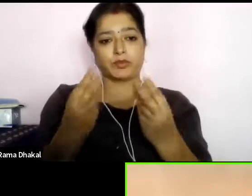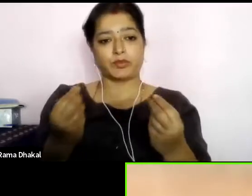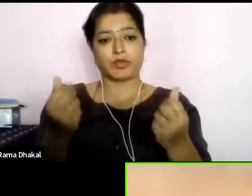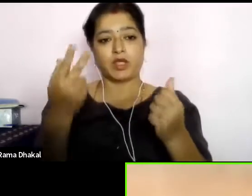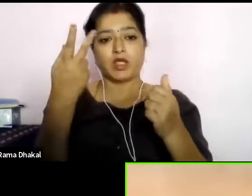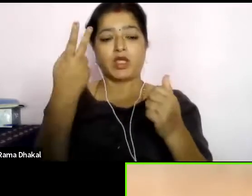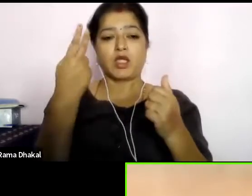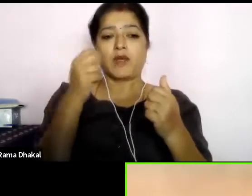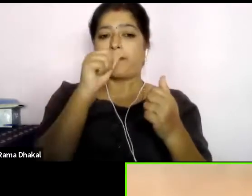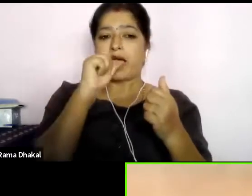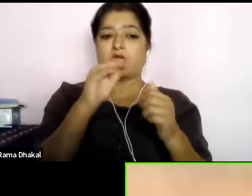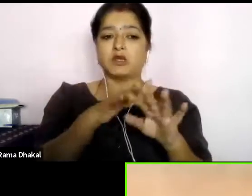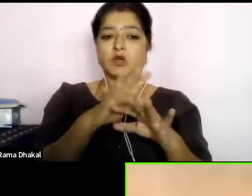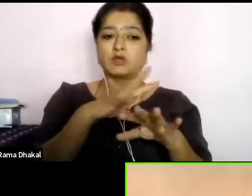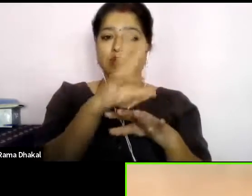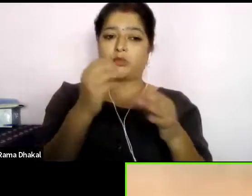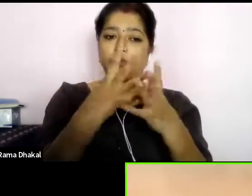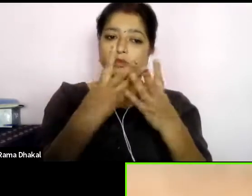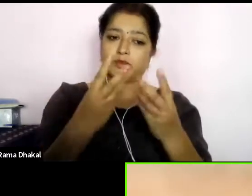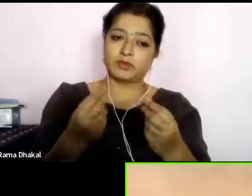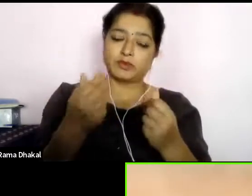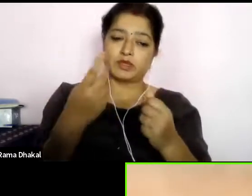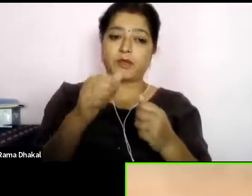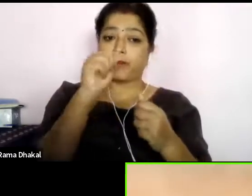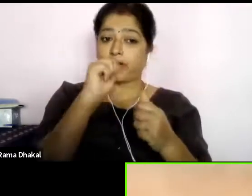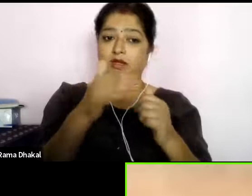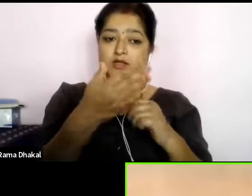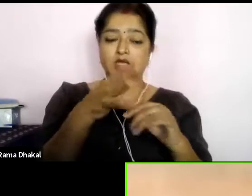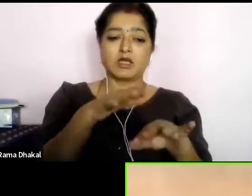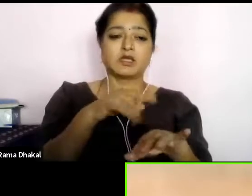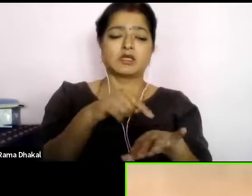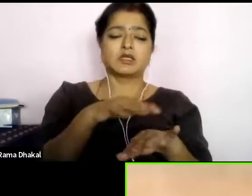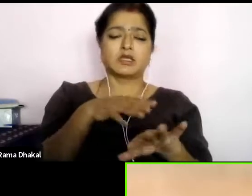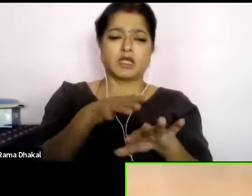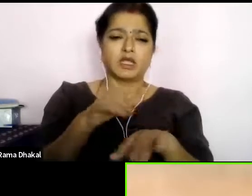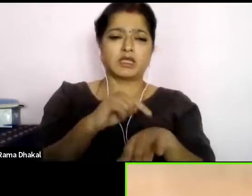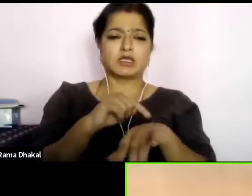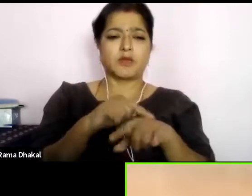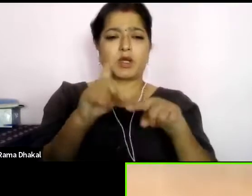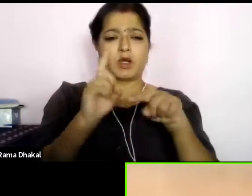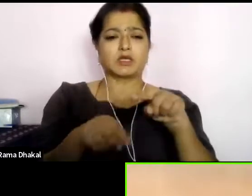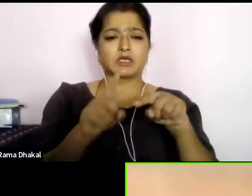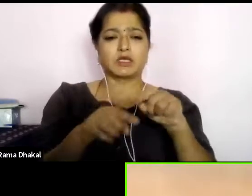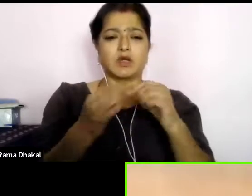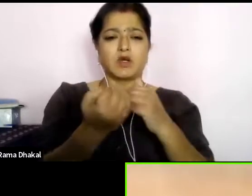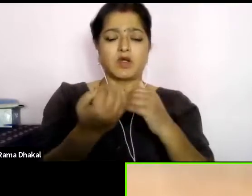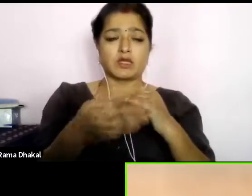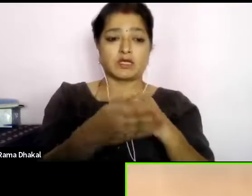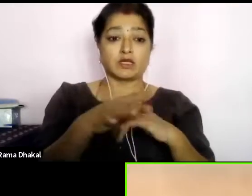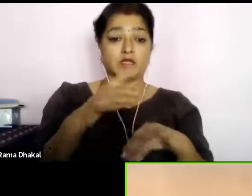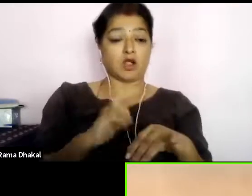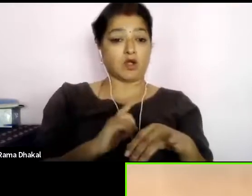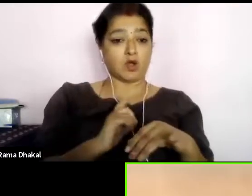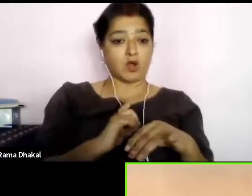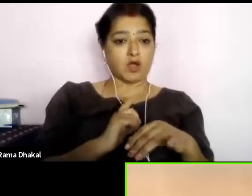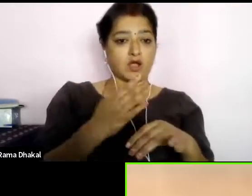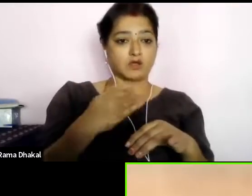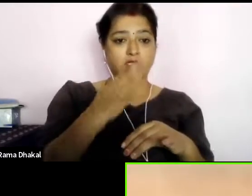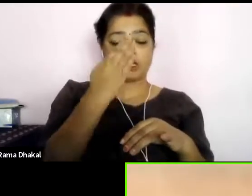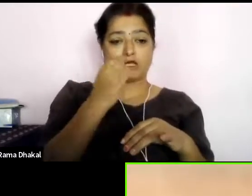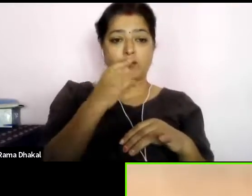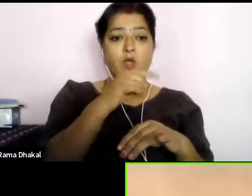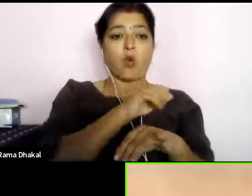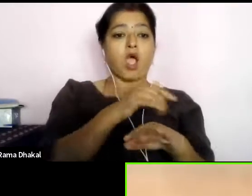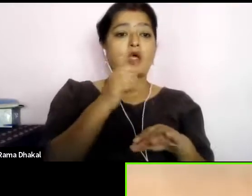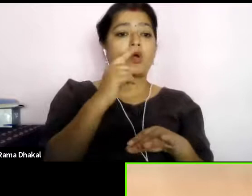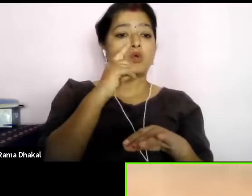terrorized conditions, and her mind is fully occupied with different kinds of unsafe situation